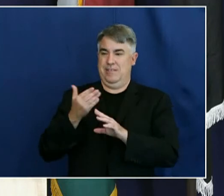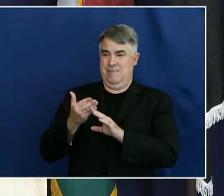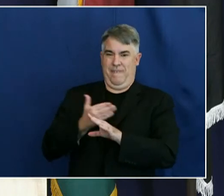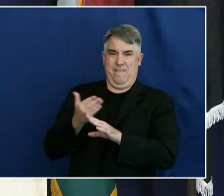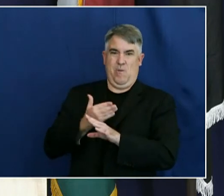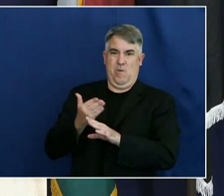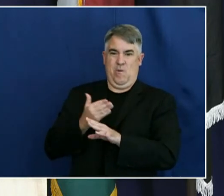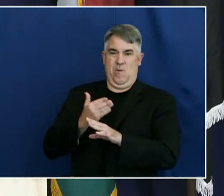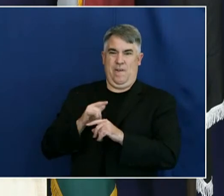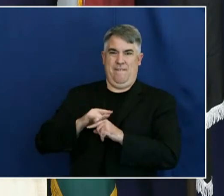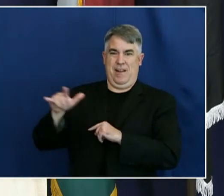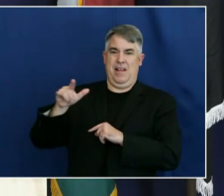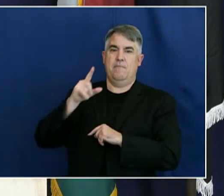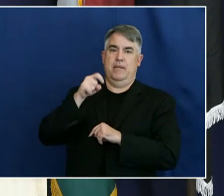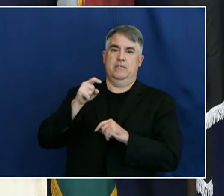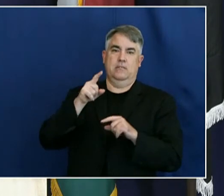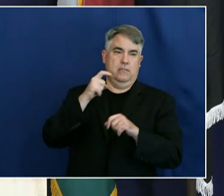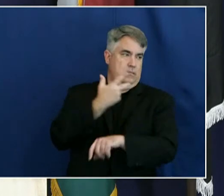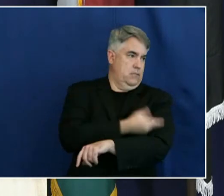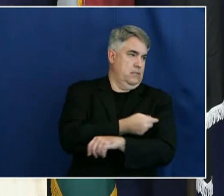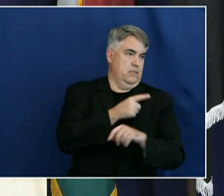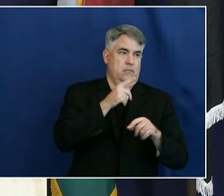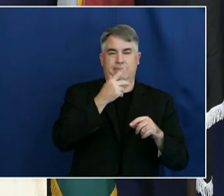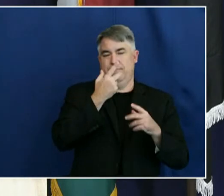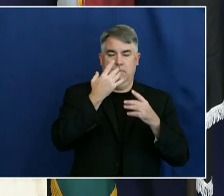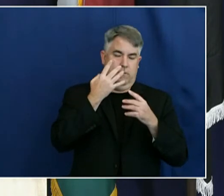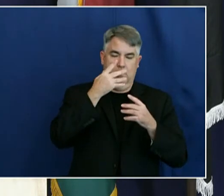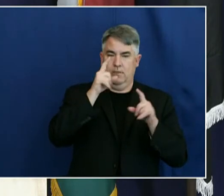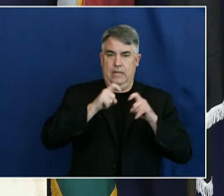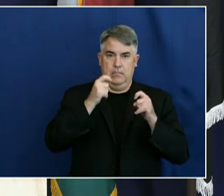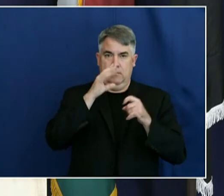hours beforehand, or some airports have